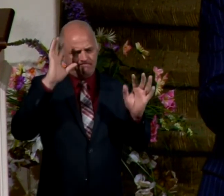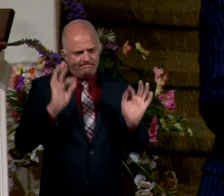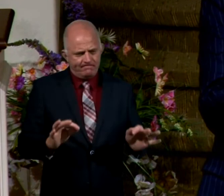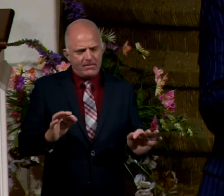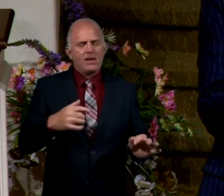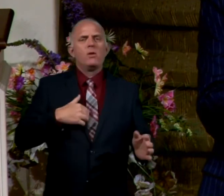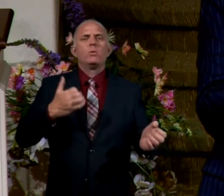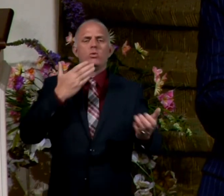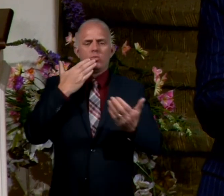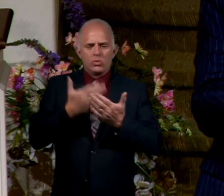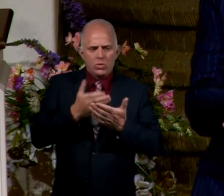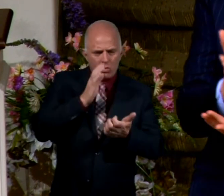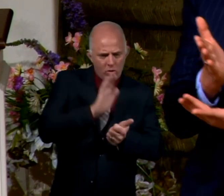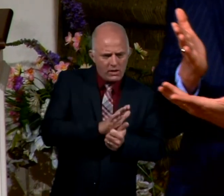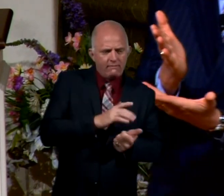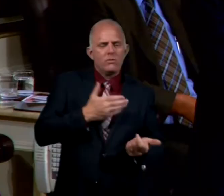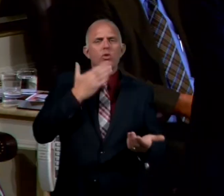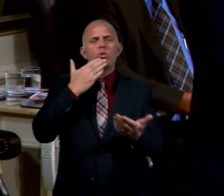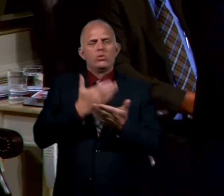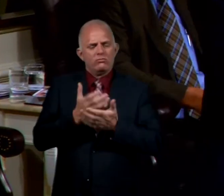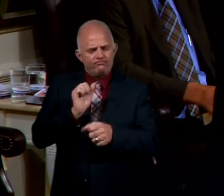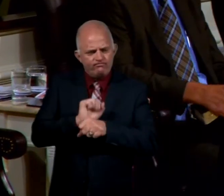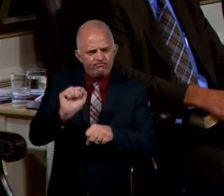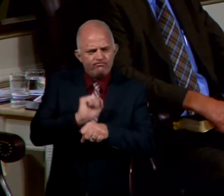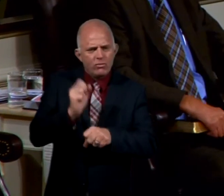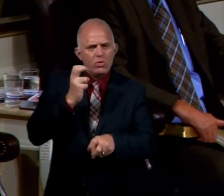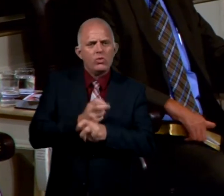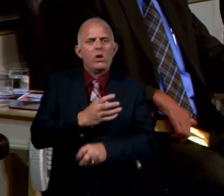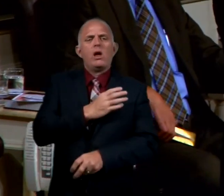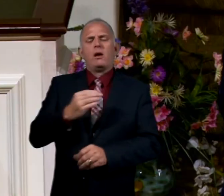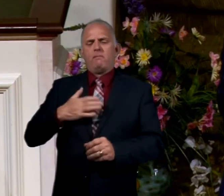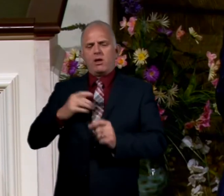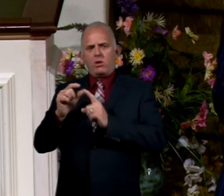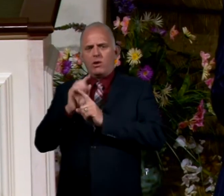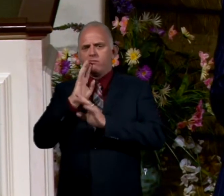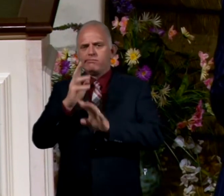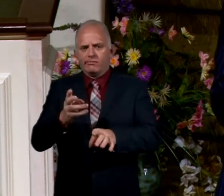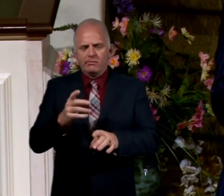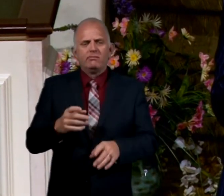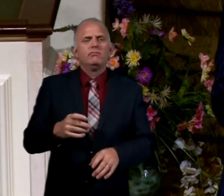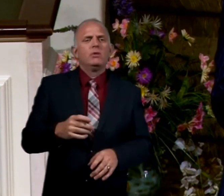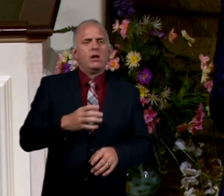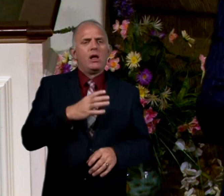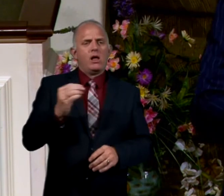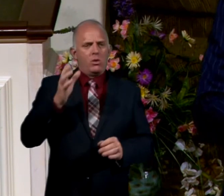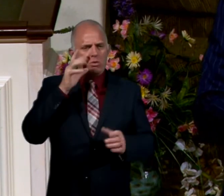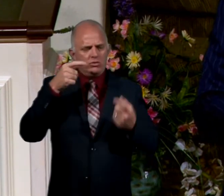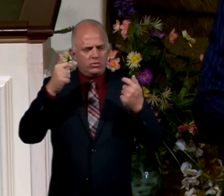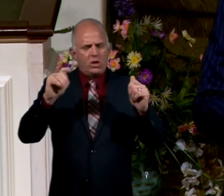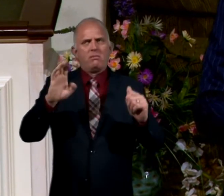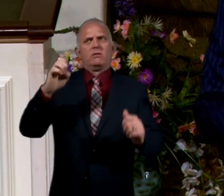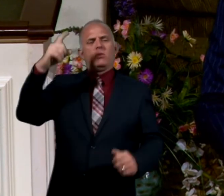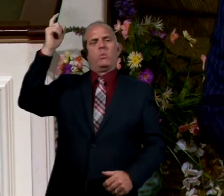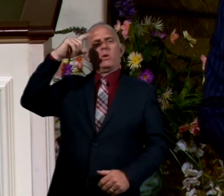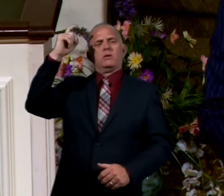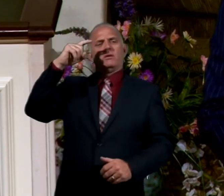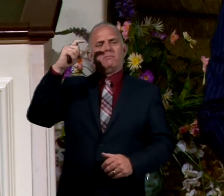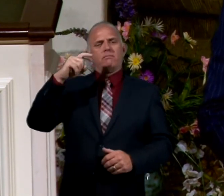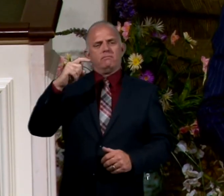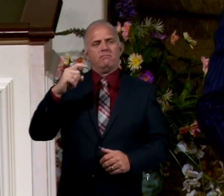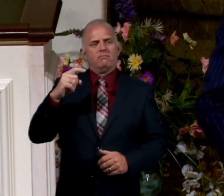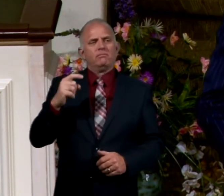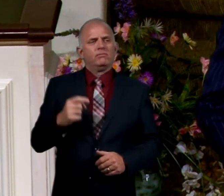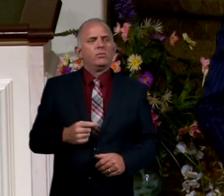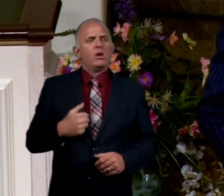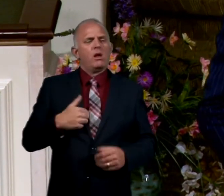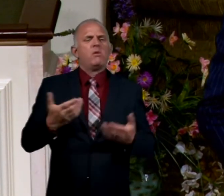going to be a hard worker. I'm going to use my words right, and I'm going to exercise wisdom in what I do. In closing, may I say